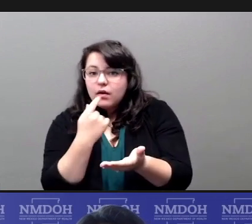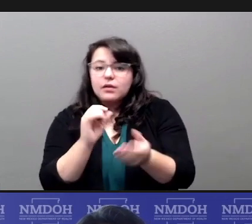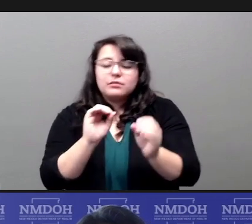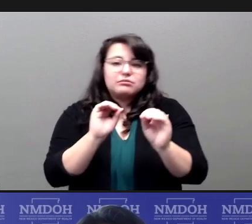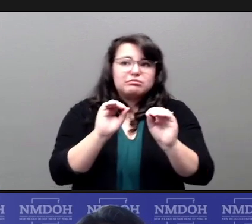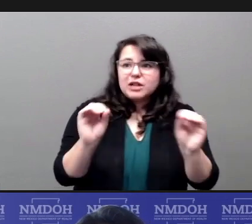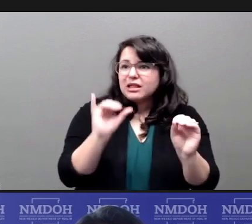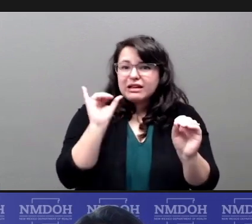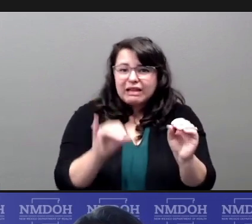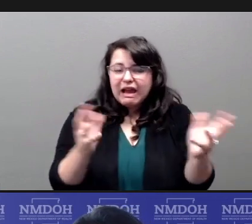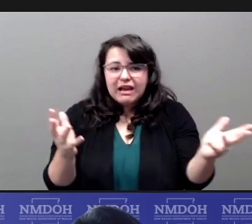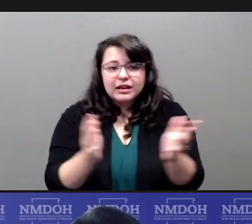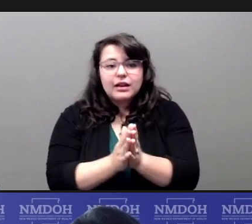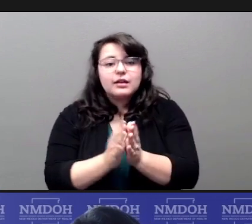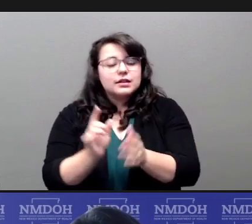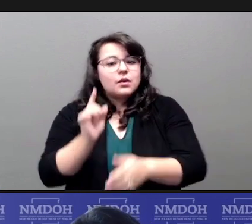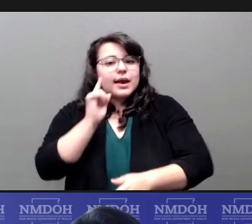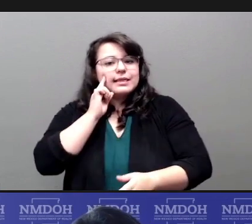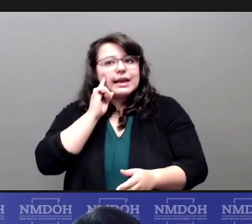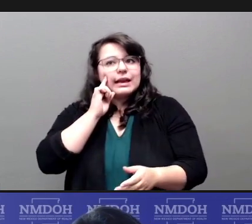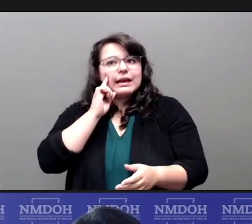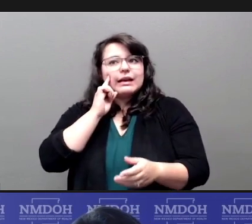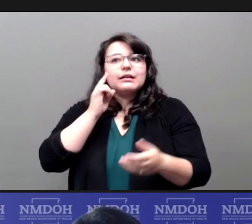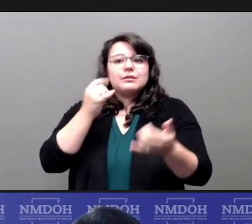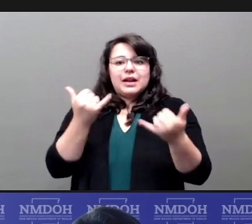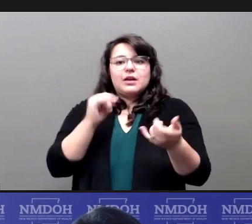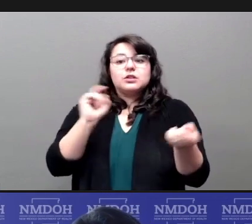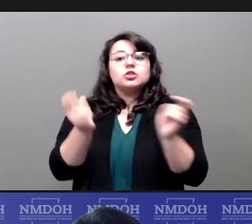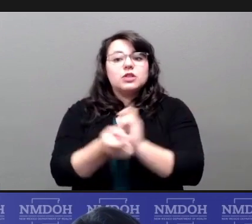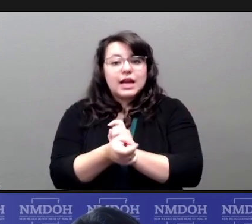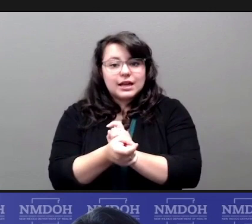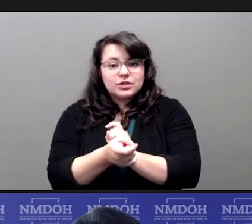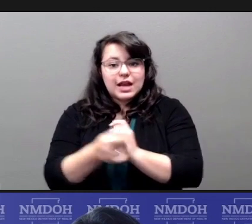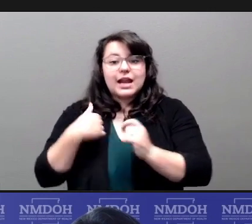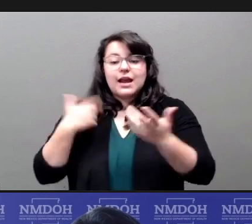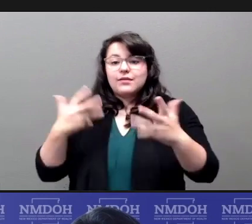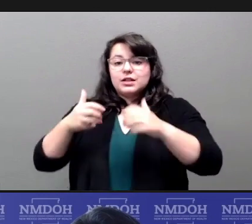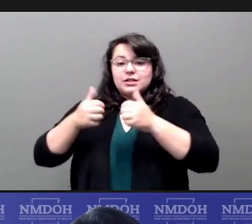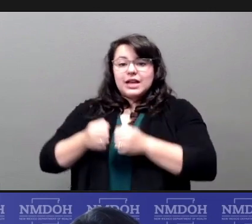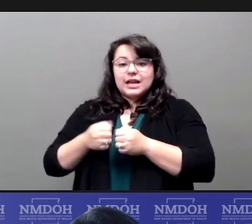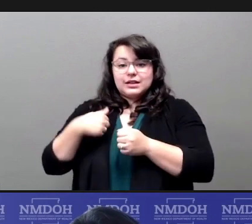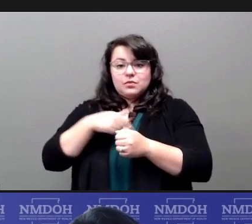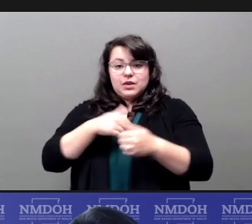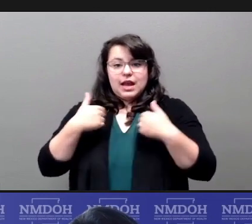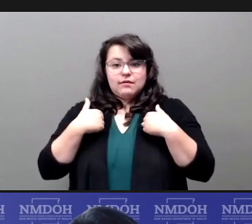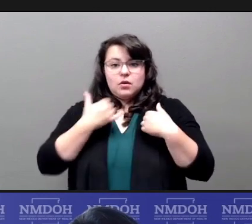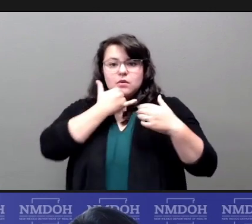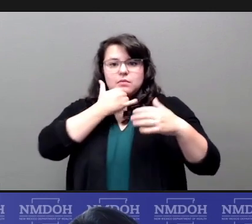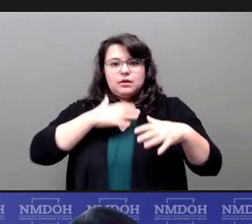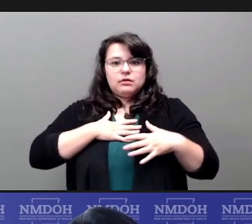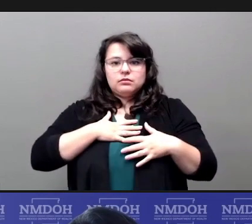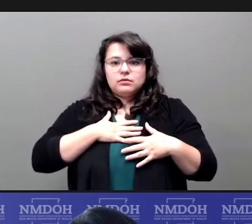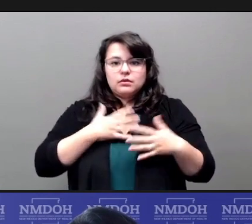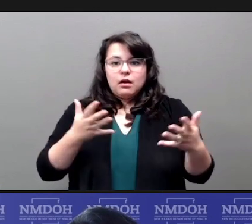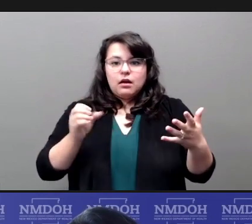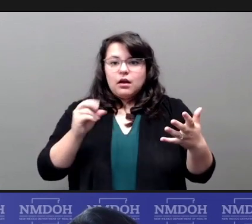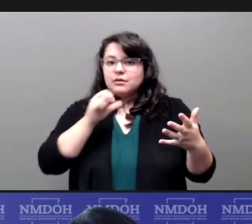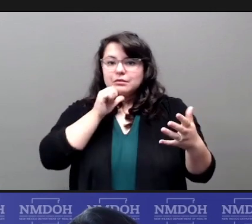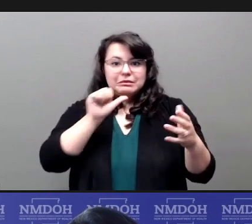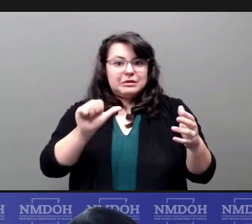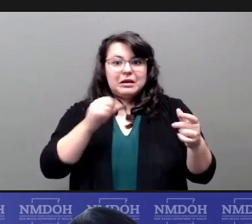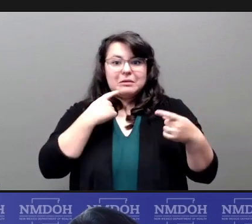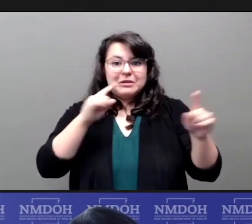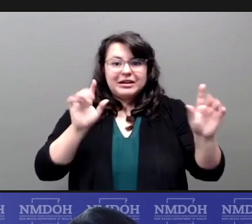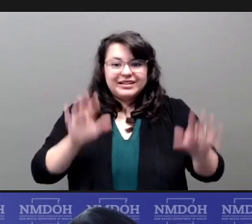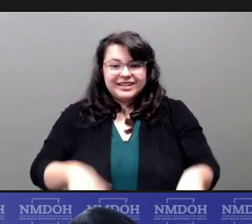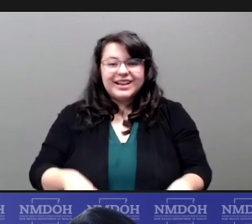I think the landscape has changed. And I did text her, and we have, this isn't going to work. So